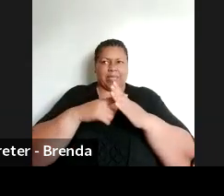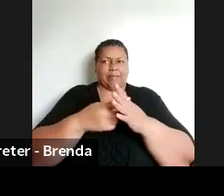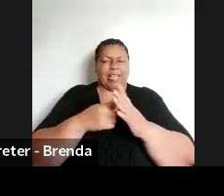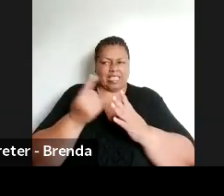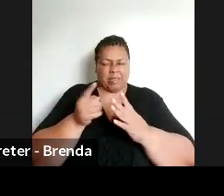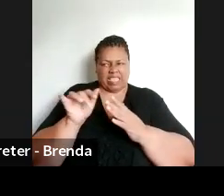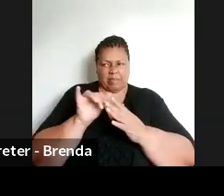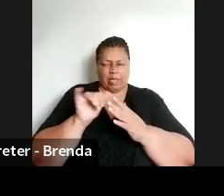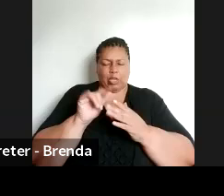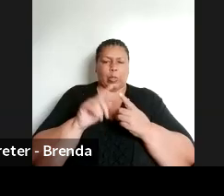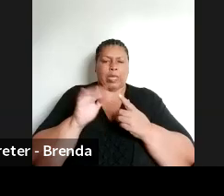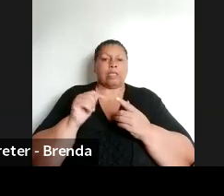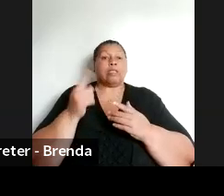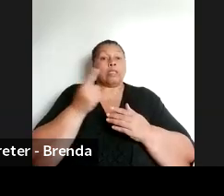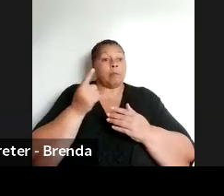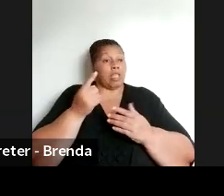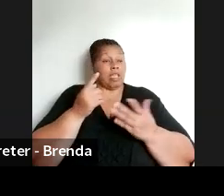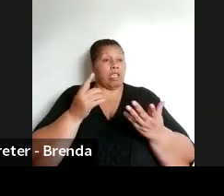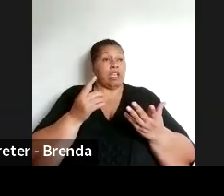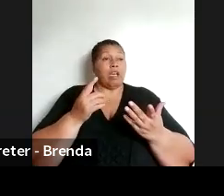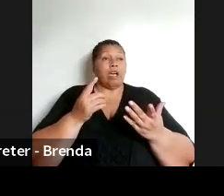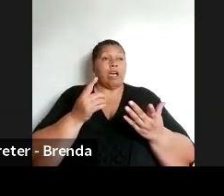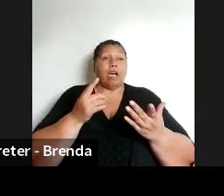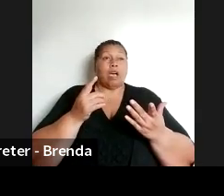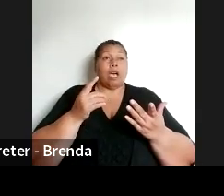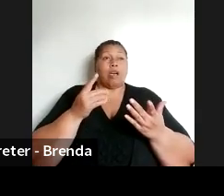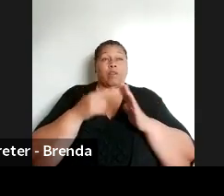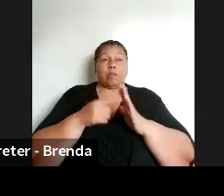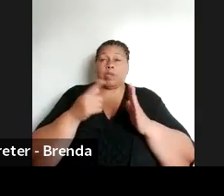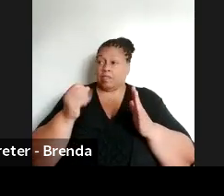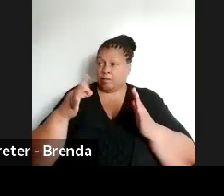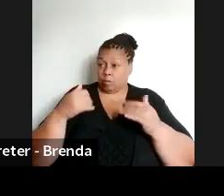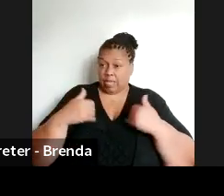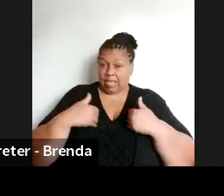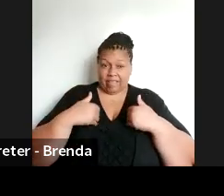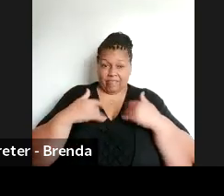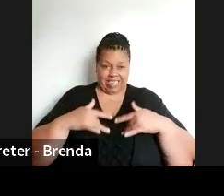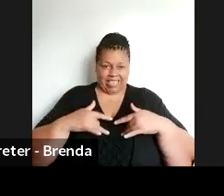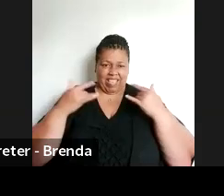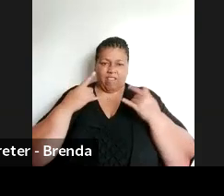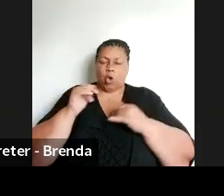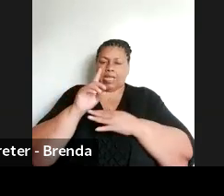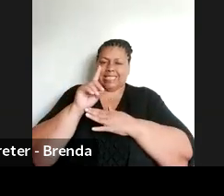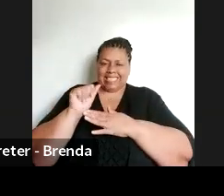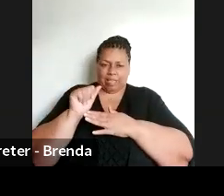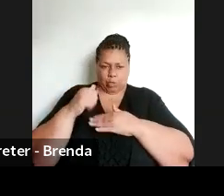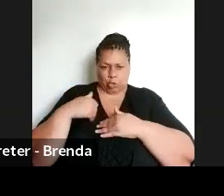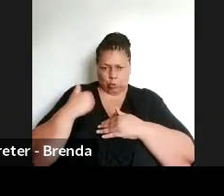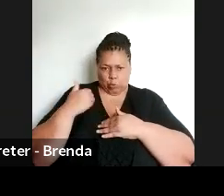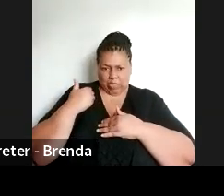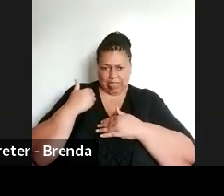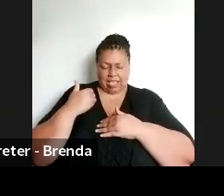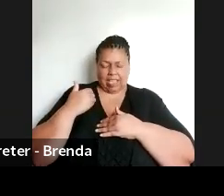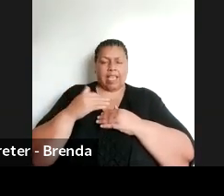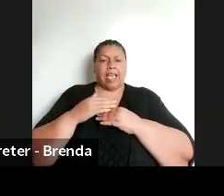Something that I think is, so you can't, if you have an event for, disabled youth and like